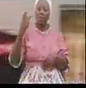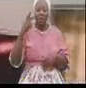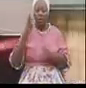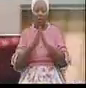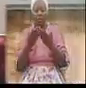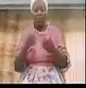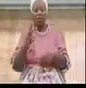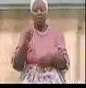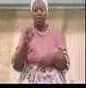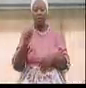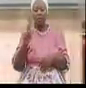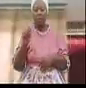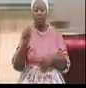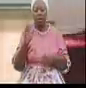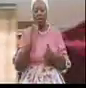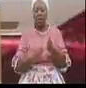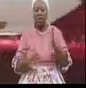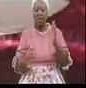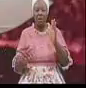chapter 7,